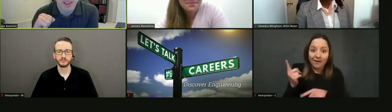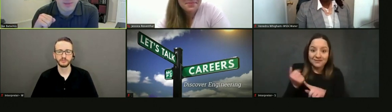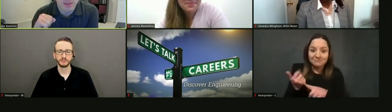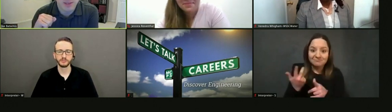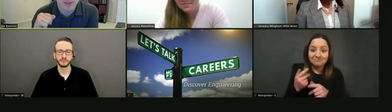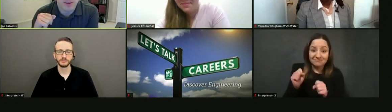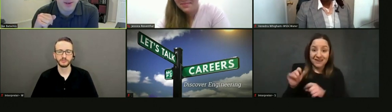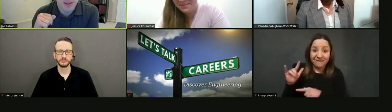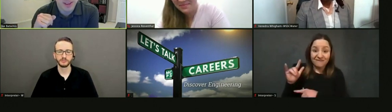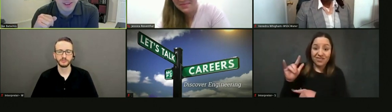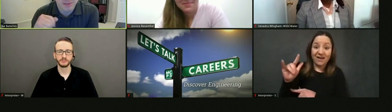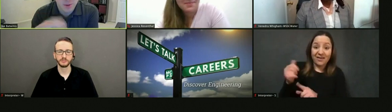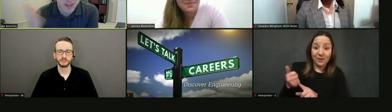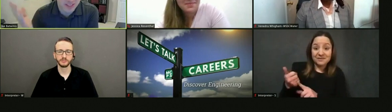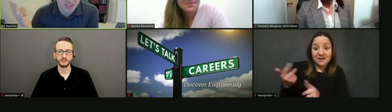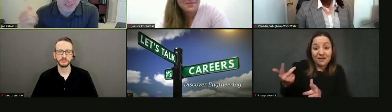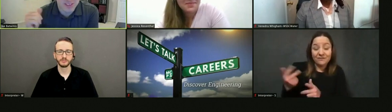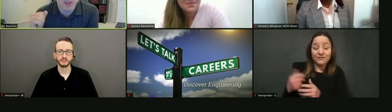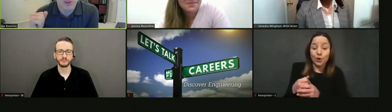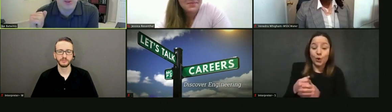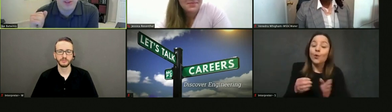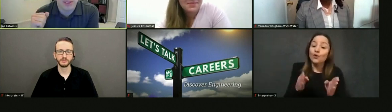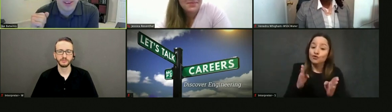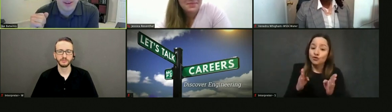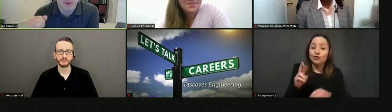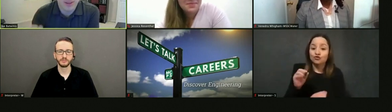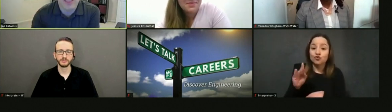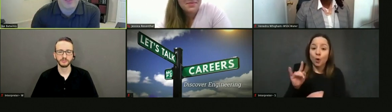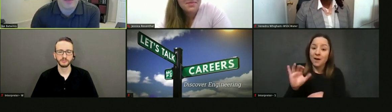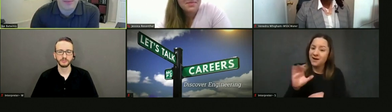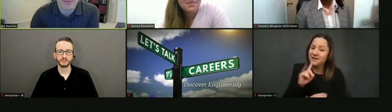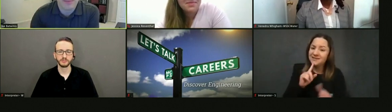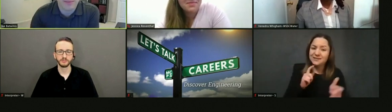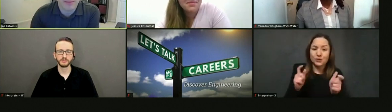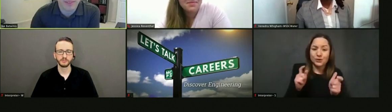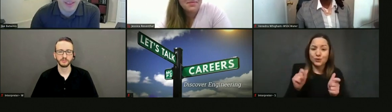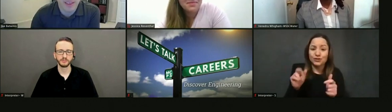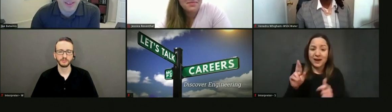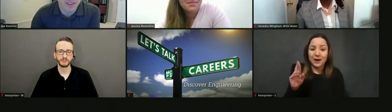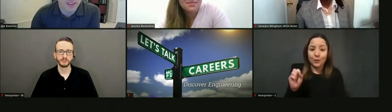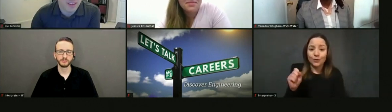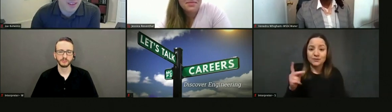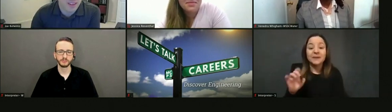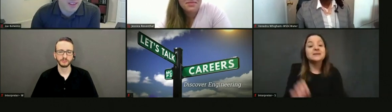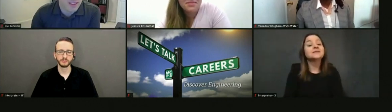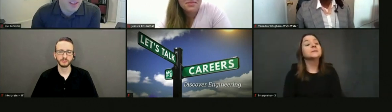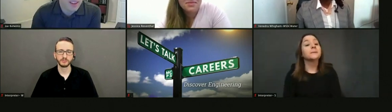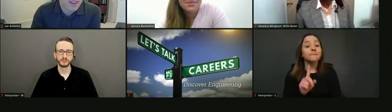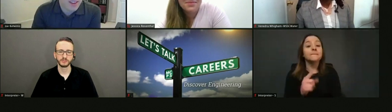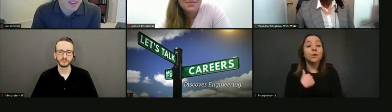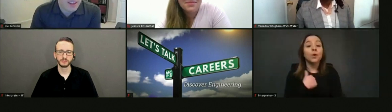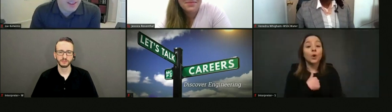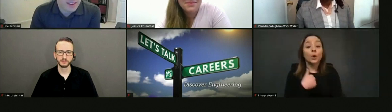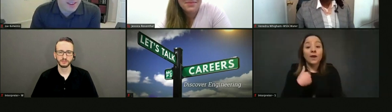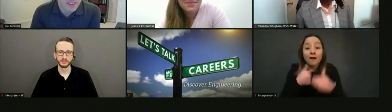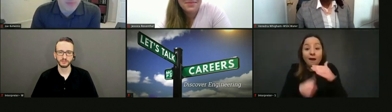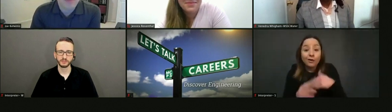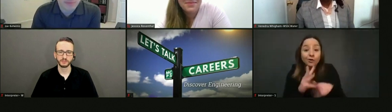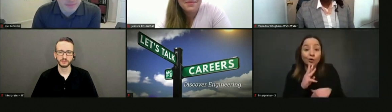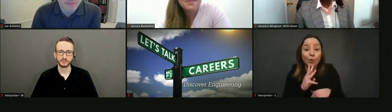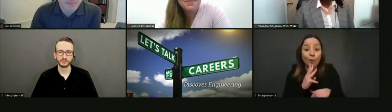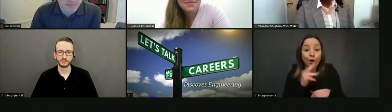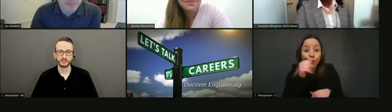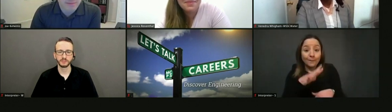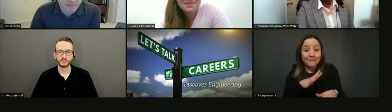basically fly themselves. So robotics is huge in aerospace. And we do have underwater unmanned vehicles